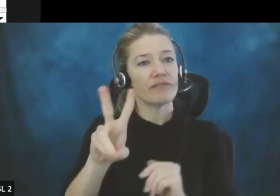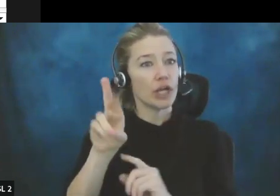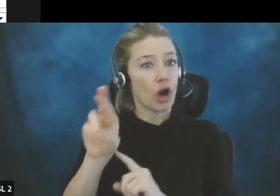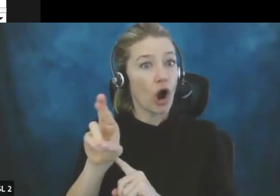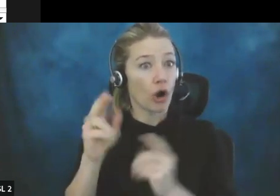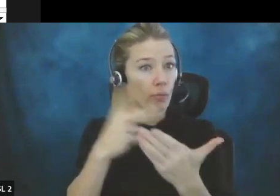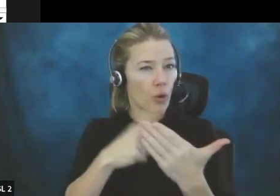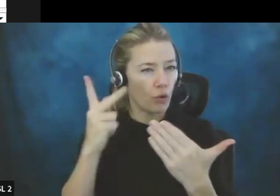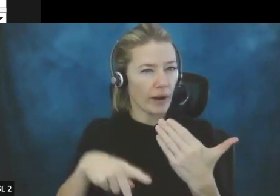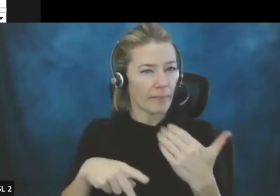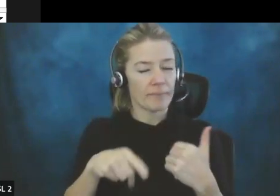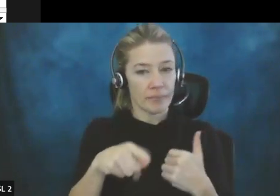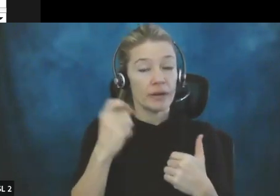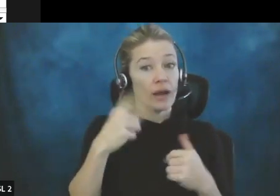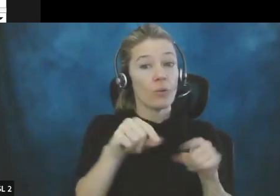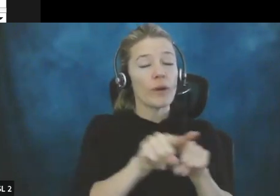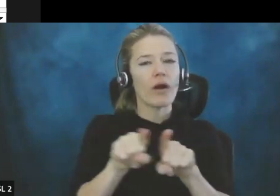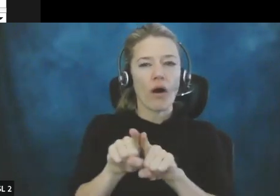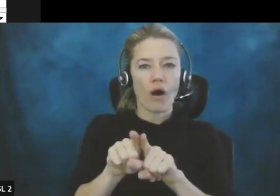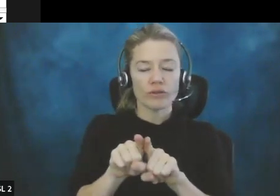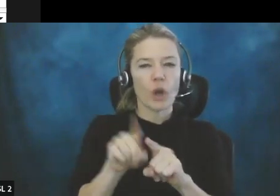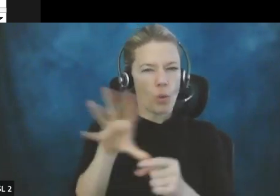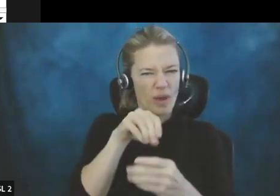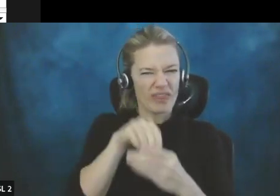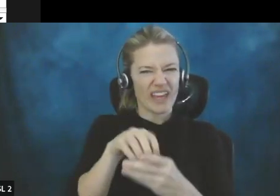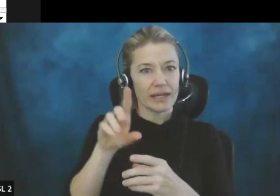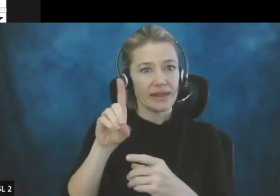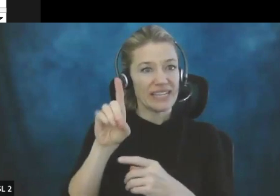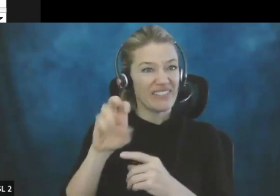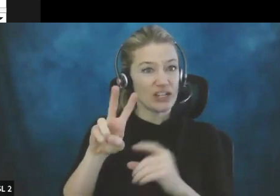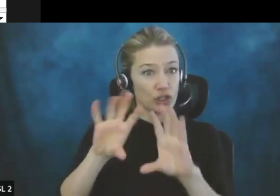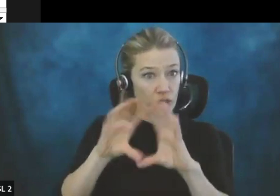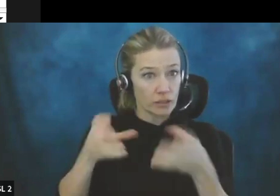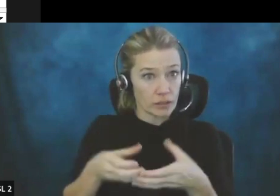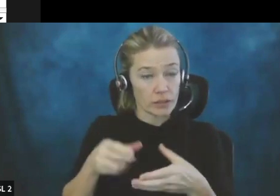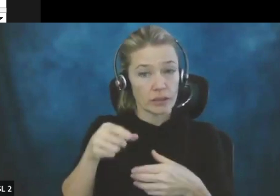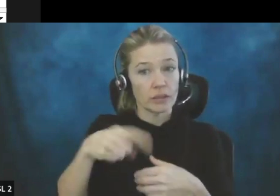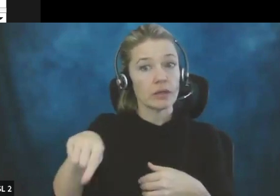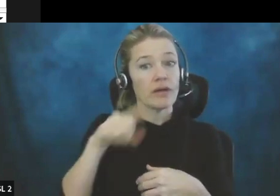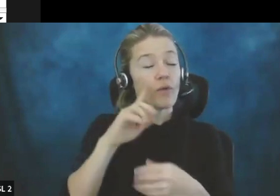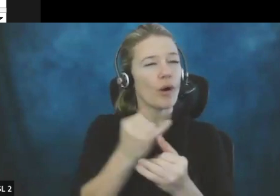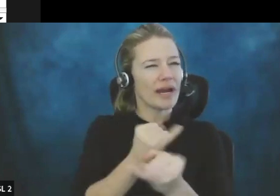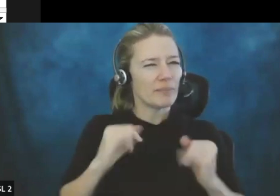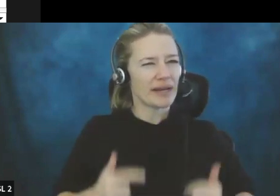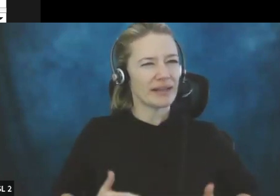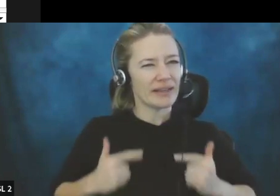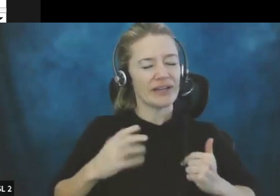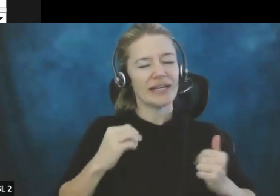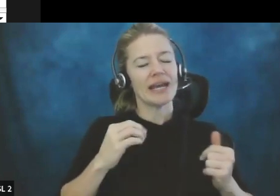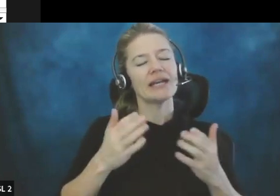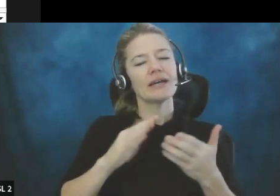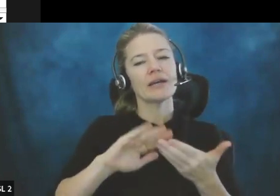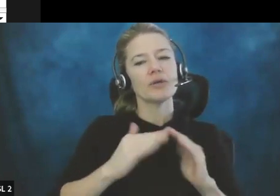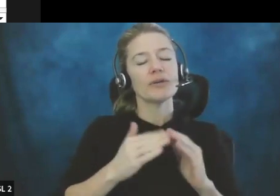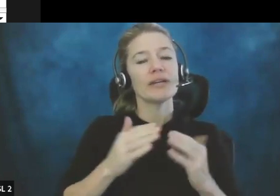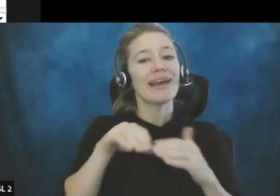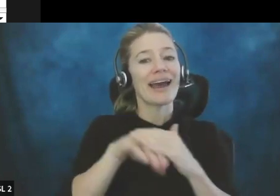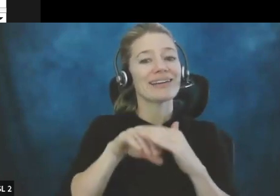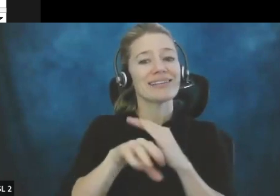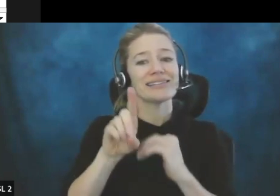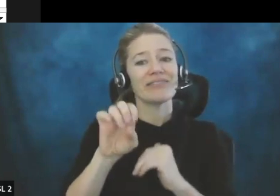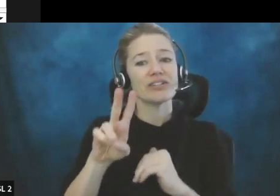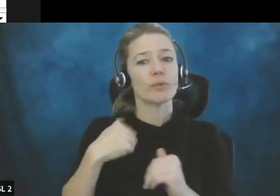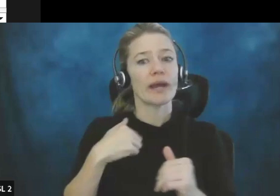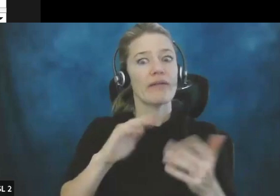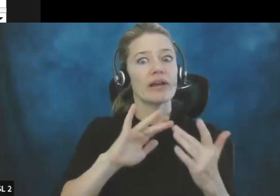the state's vocational rehabilitation program. And we also, within the division for the Independent Living Community